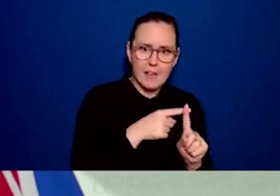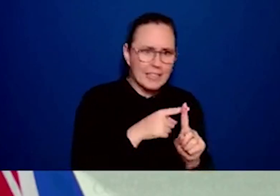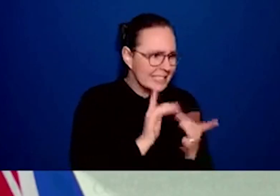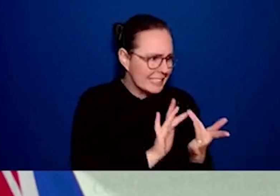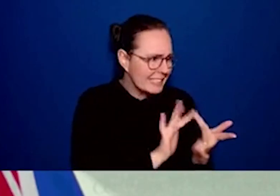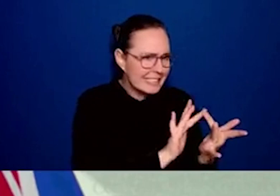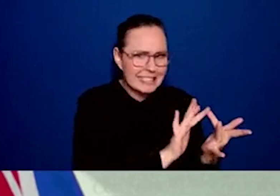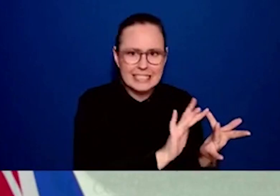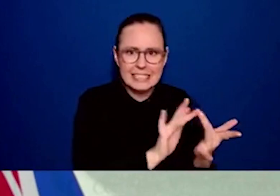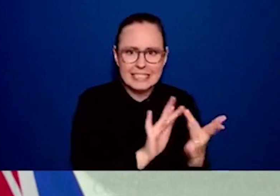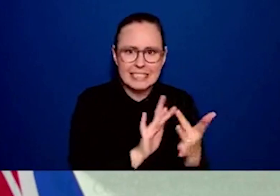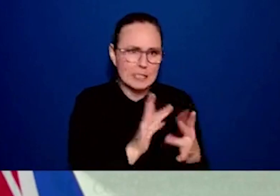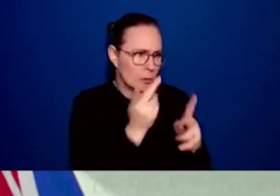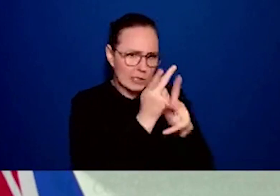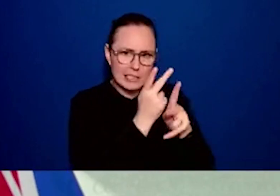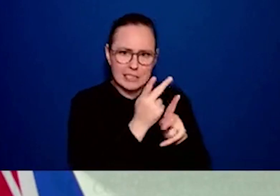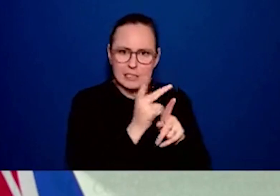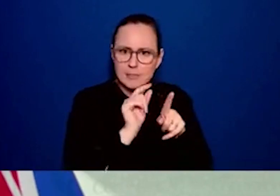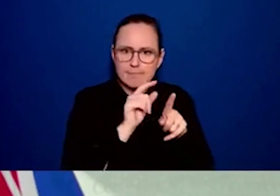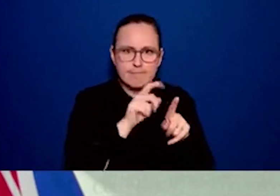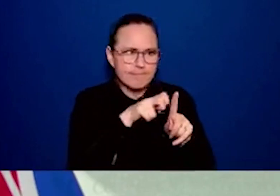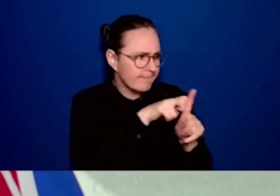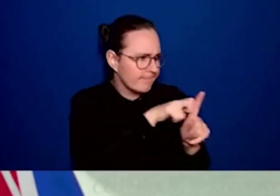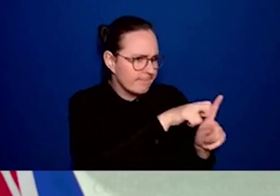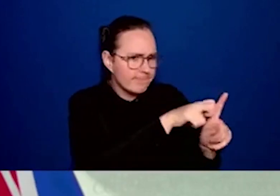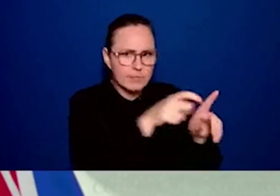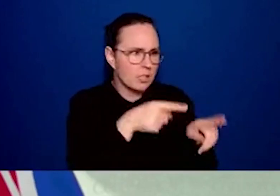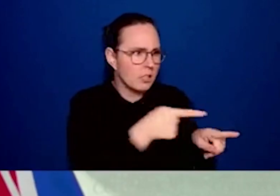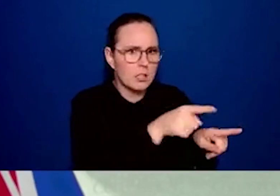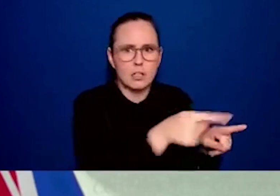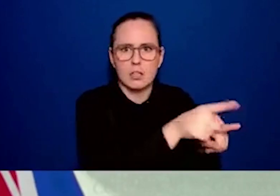get sick. And we have,